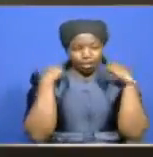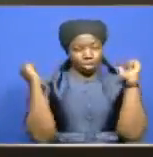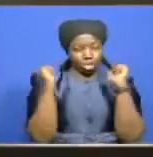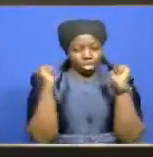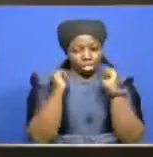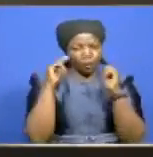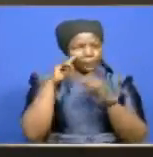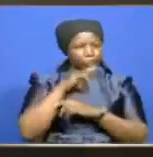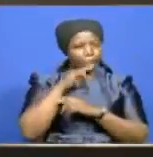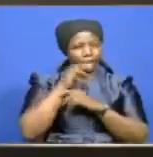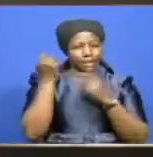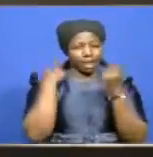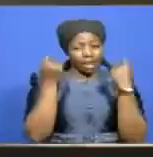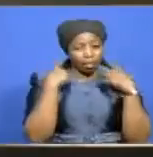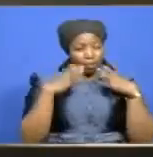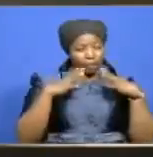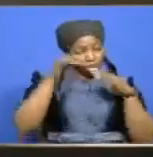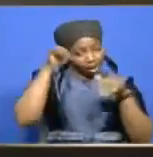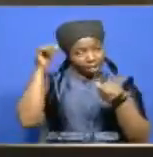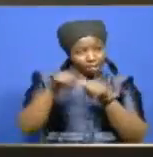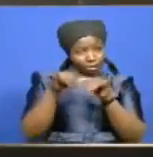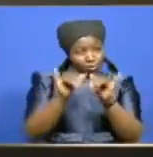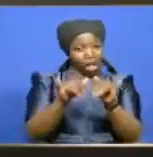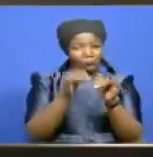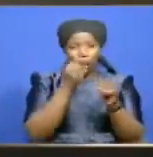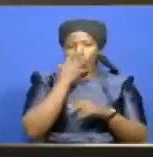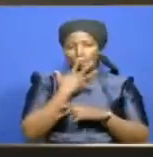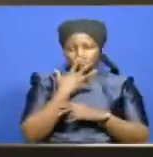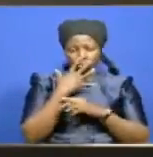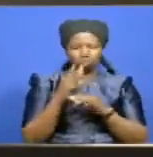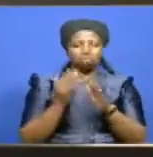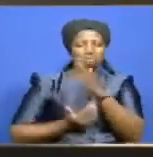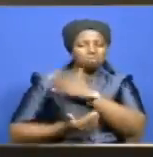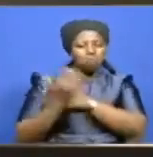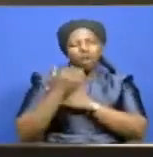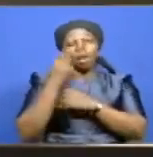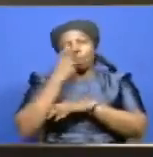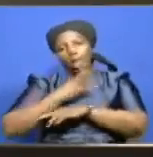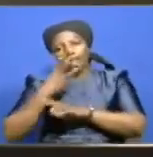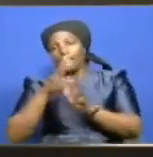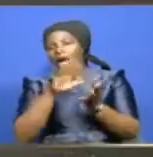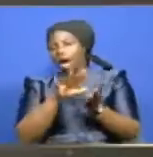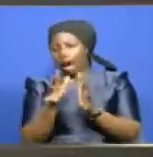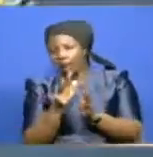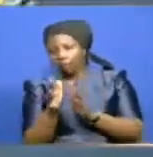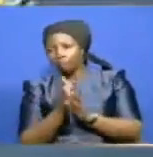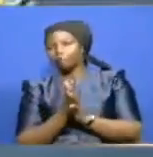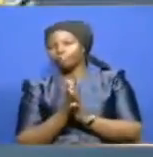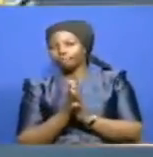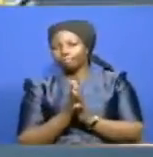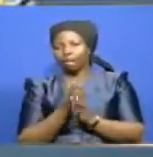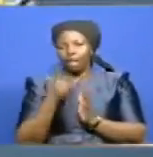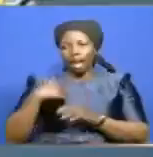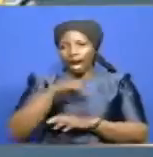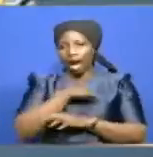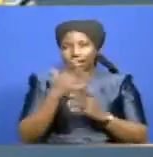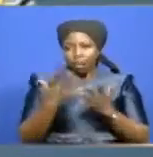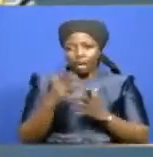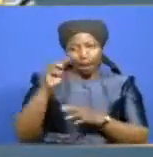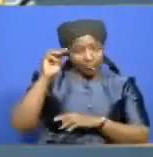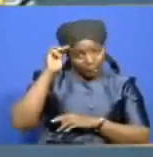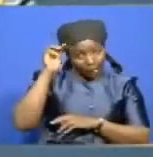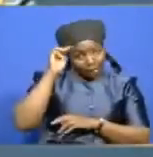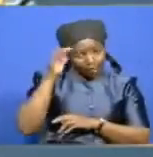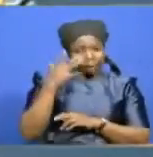residents, remember to keep warm. Let us now see how our morning in Wednesday looks like. And Muyale Marsabit